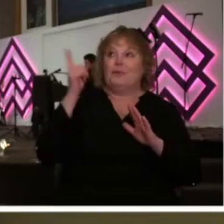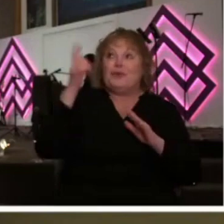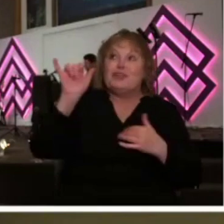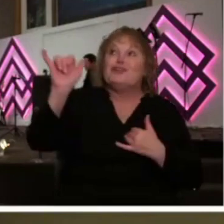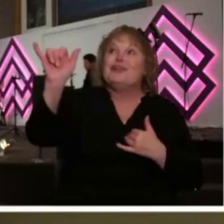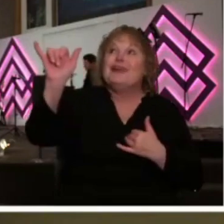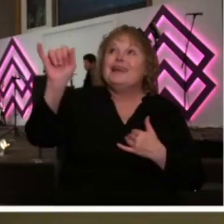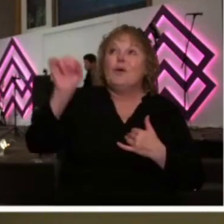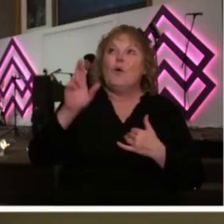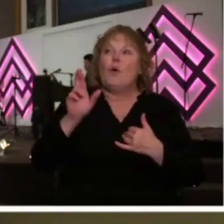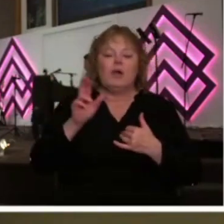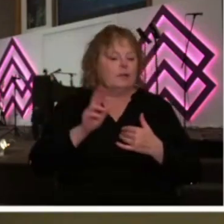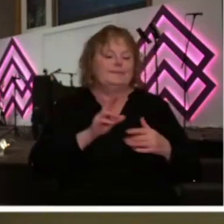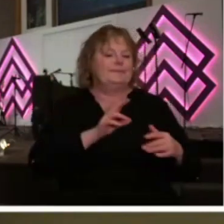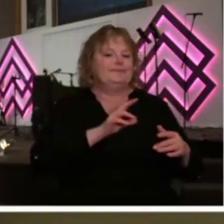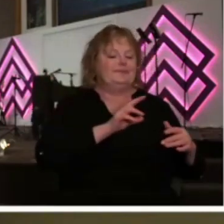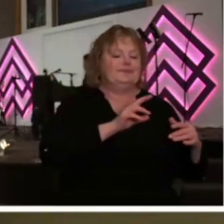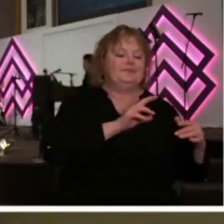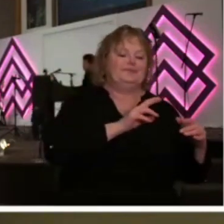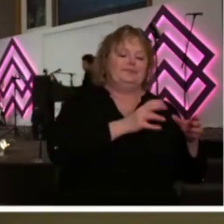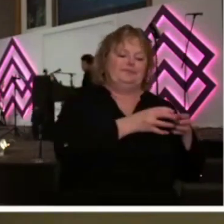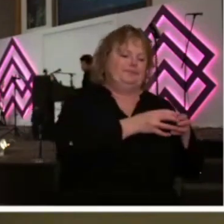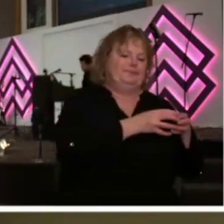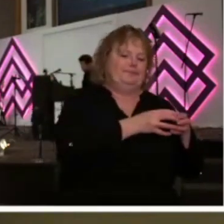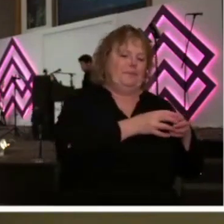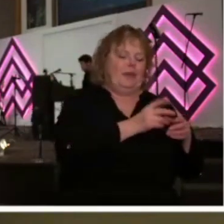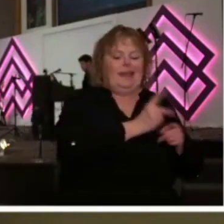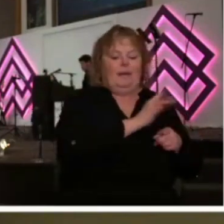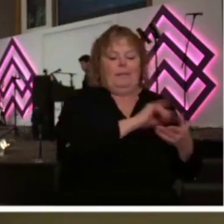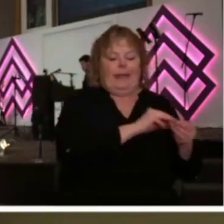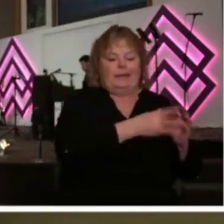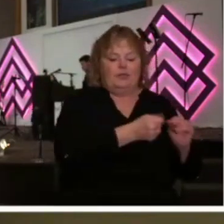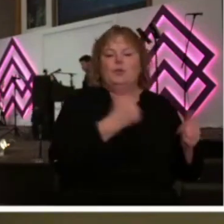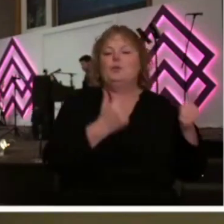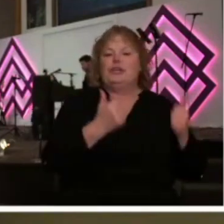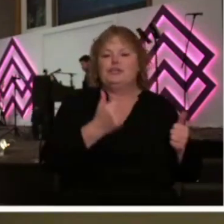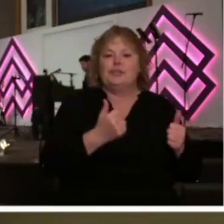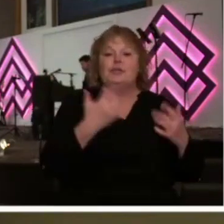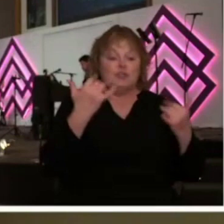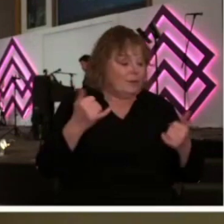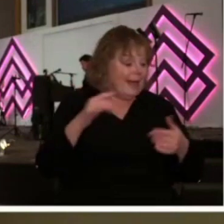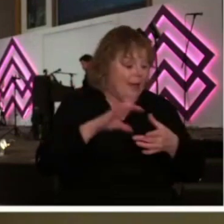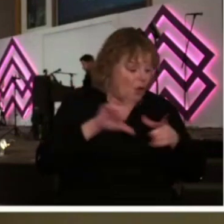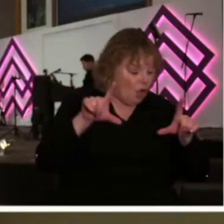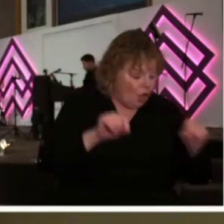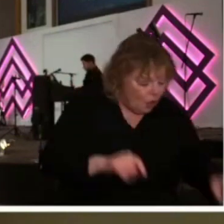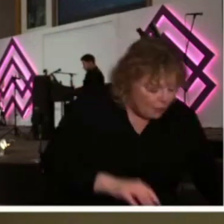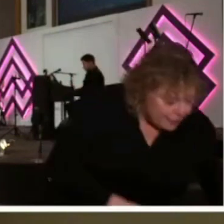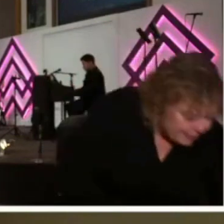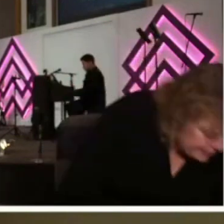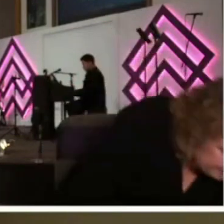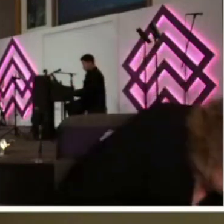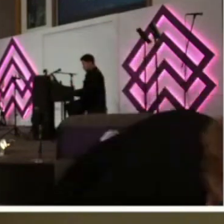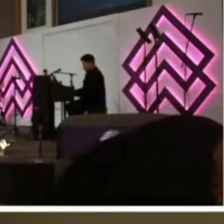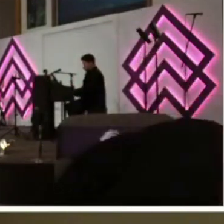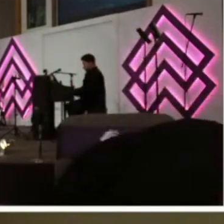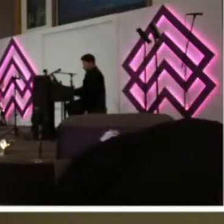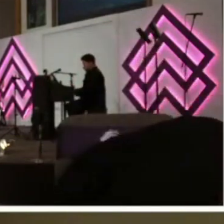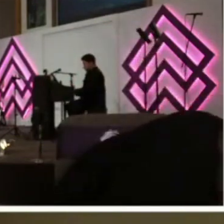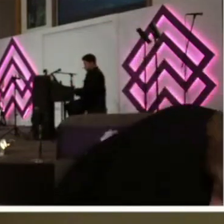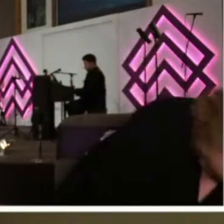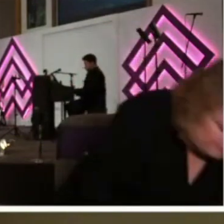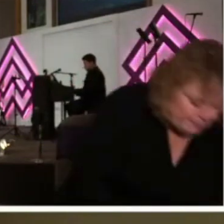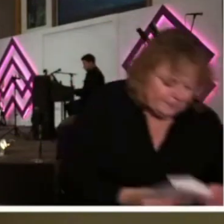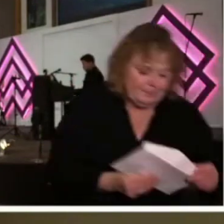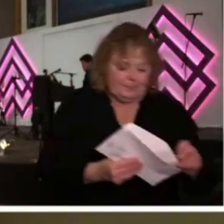I'm now going to ask that you would take a hold of those cards that have been sitting on your seat, and that you would take the card out of those.